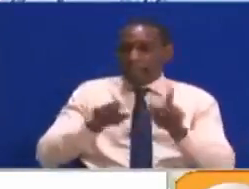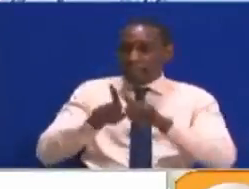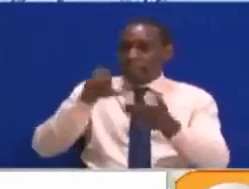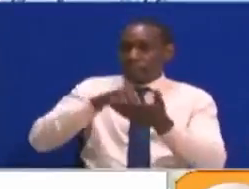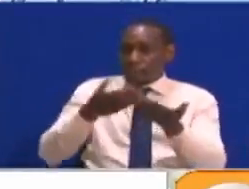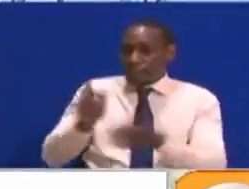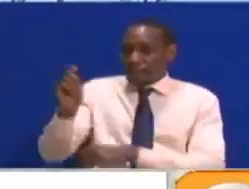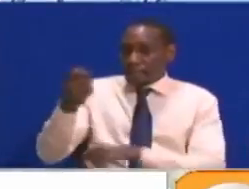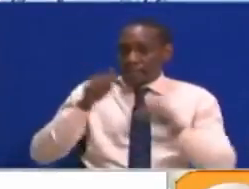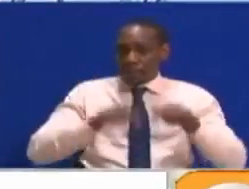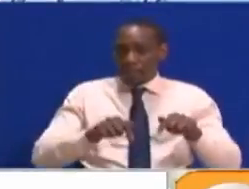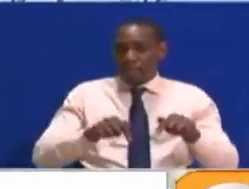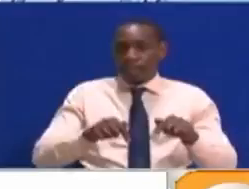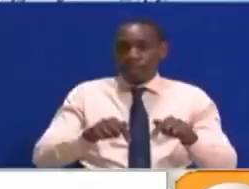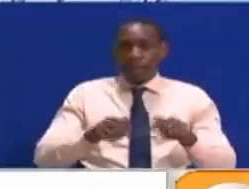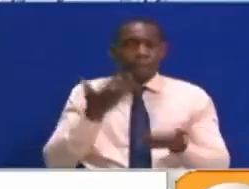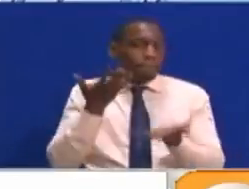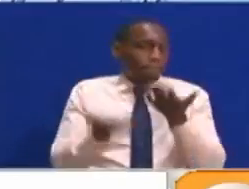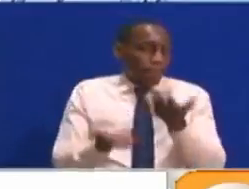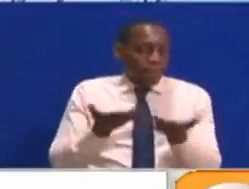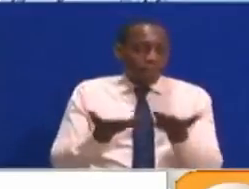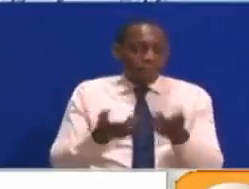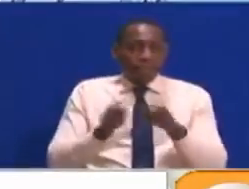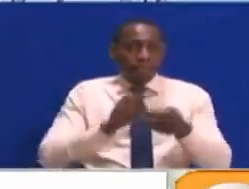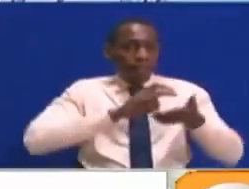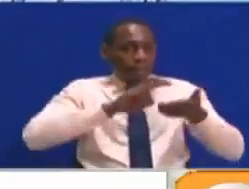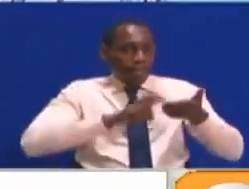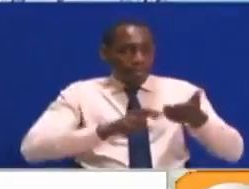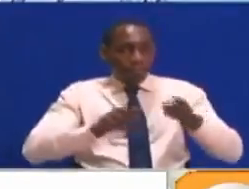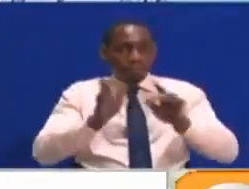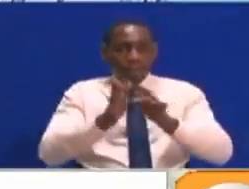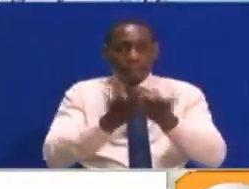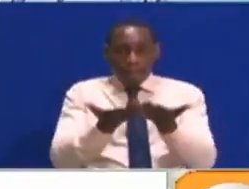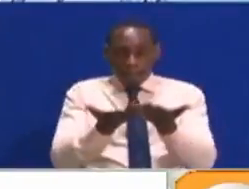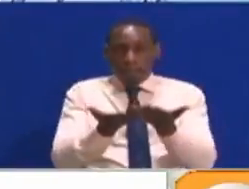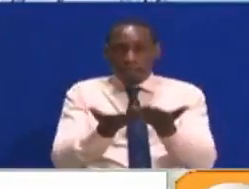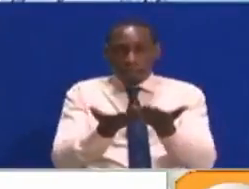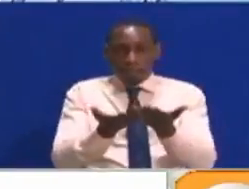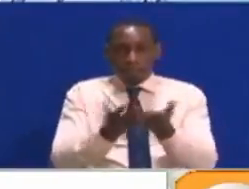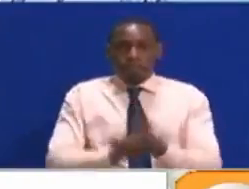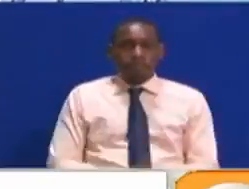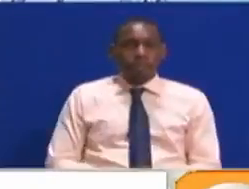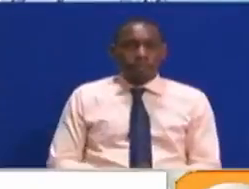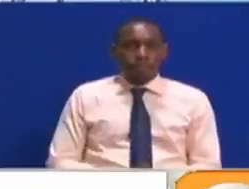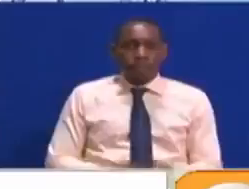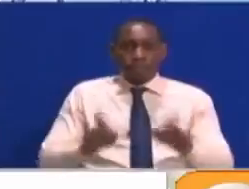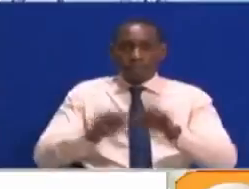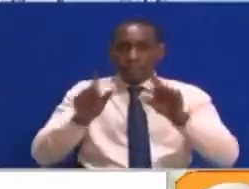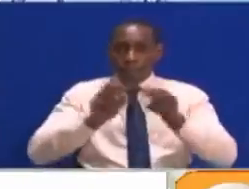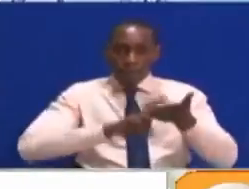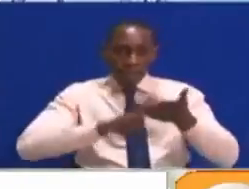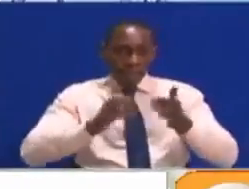situation in Kenya today? Perhaps I should read on from the Holy Book. Here's what it says in